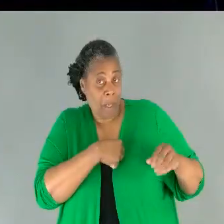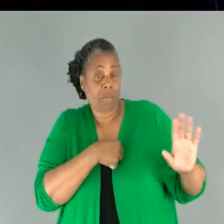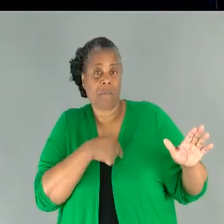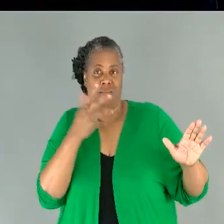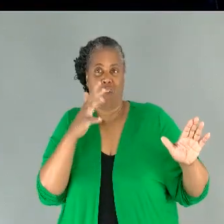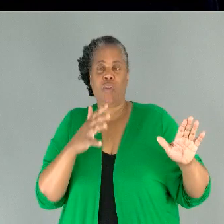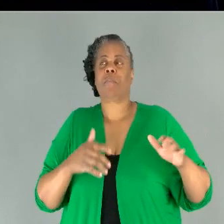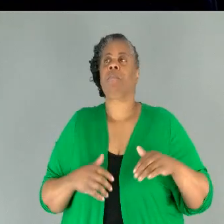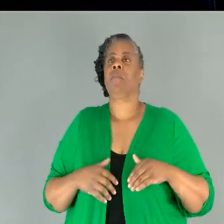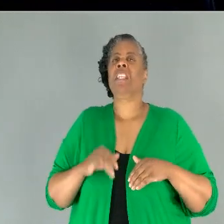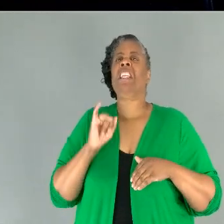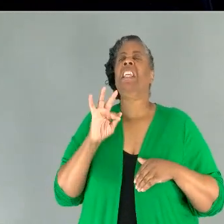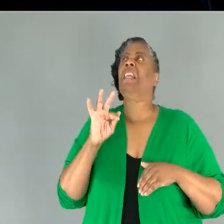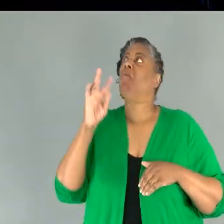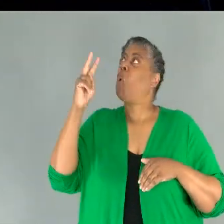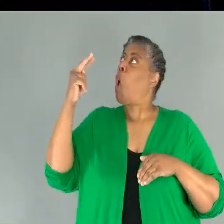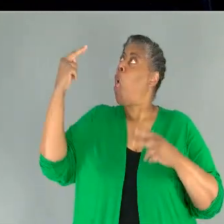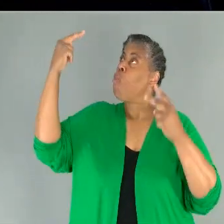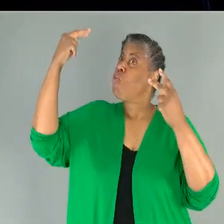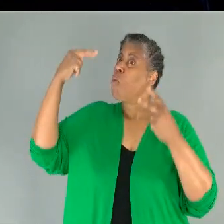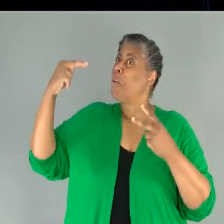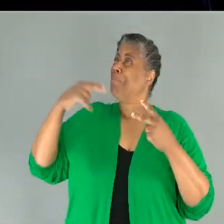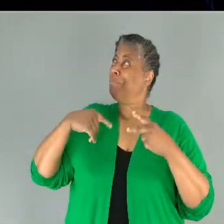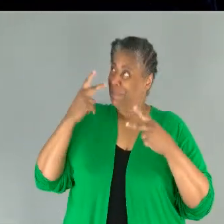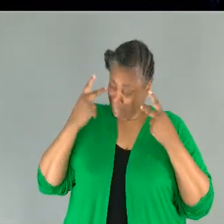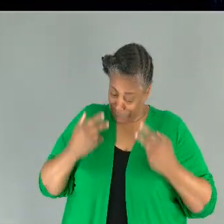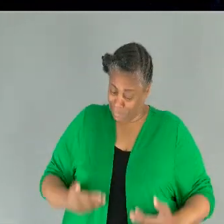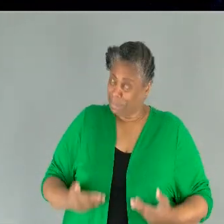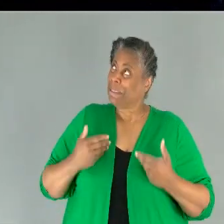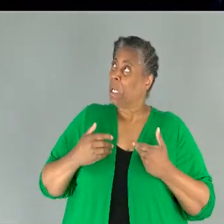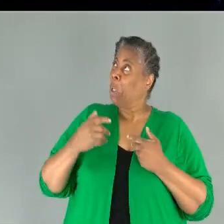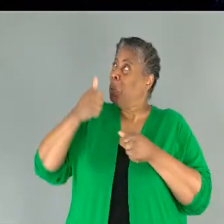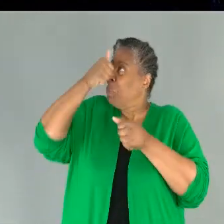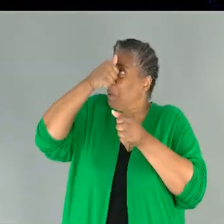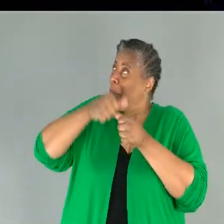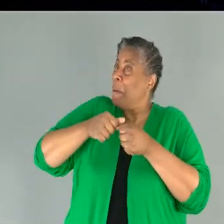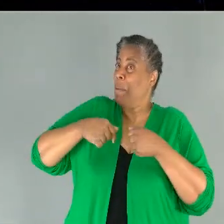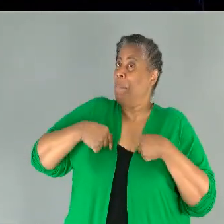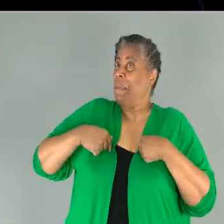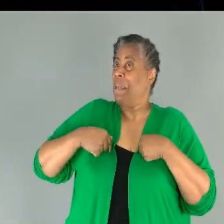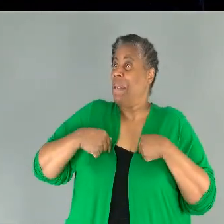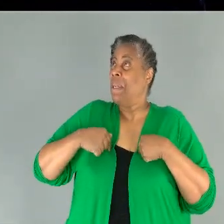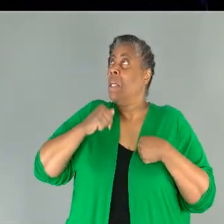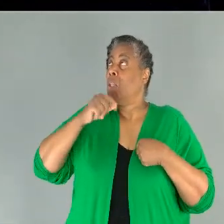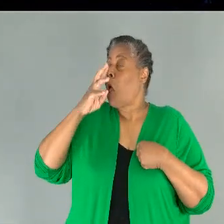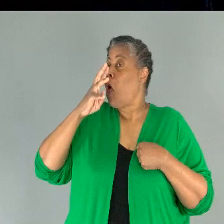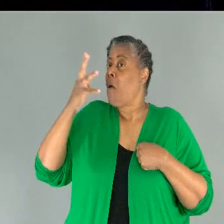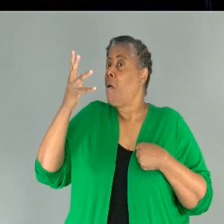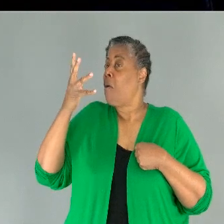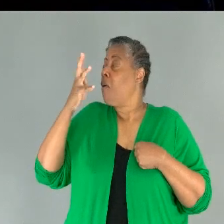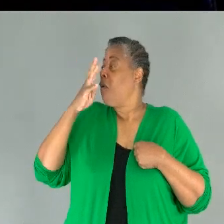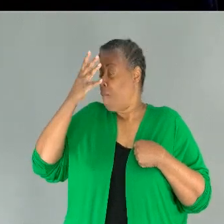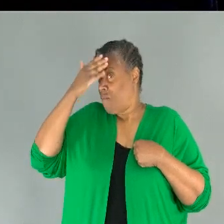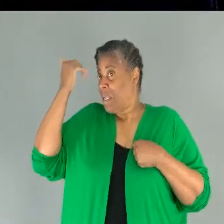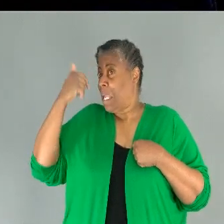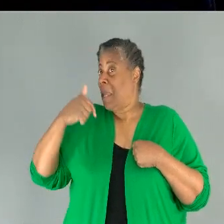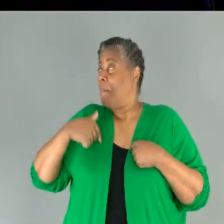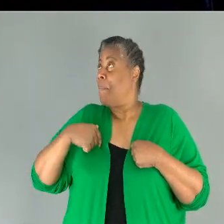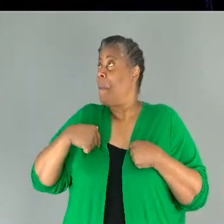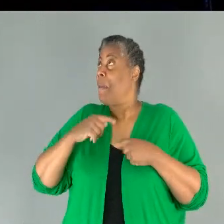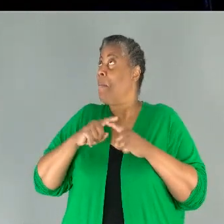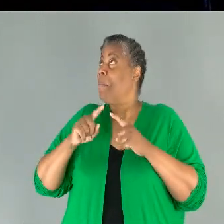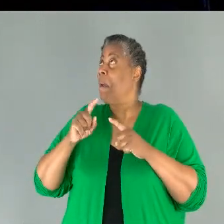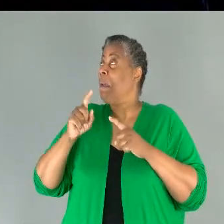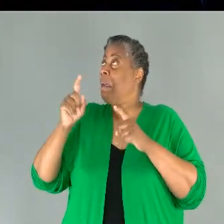you would only look on your servant's misery and remember me, and do not forget your servant, but give her a